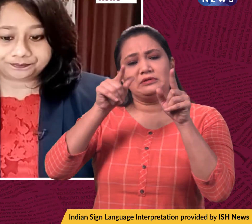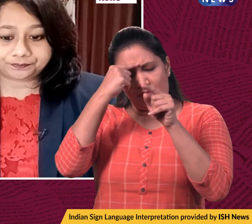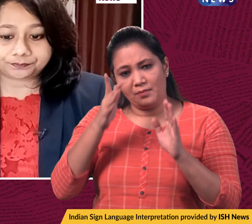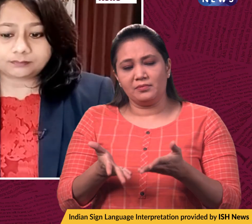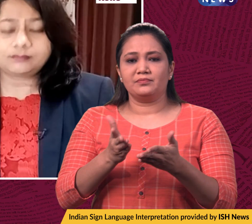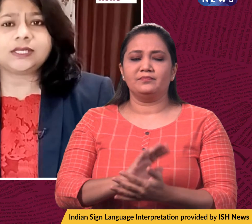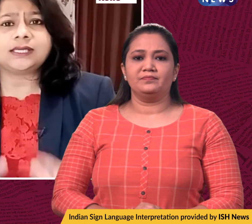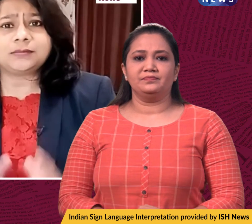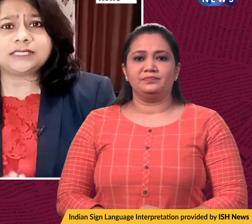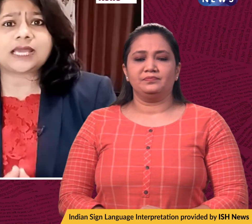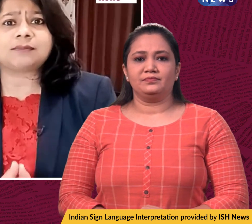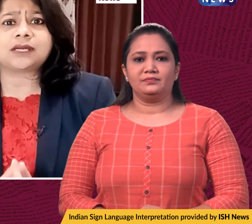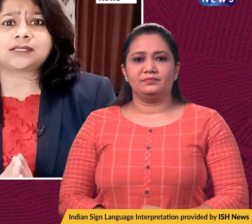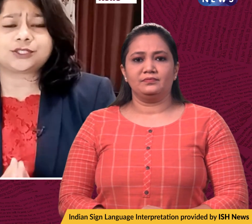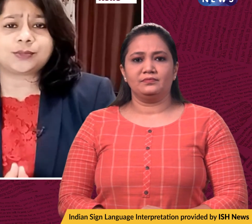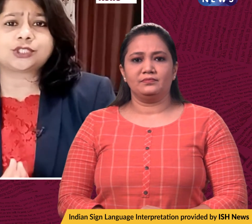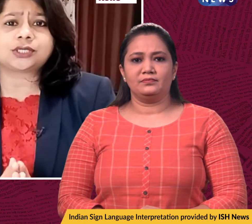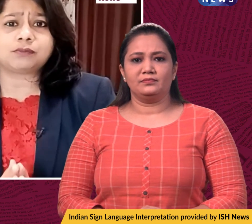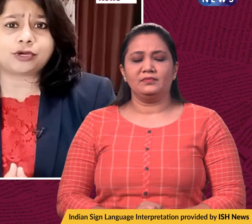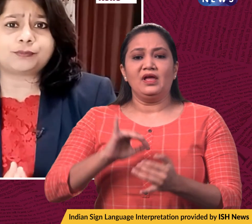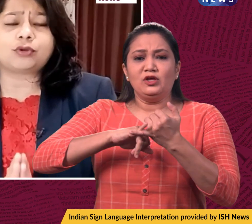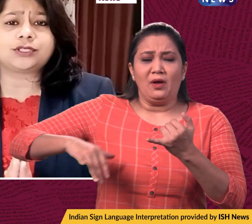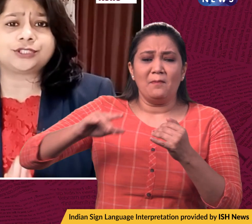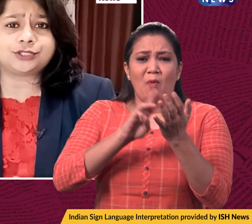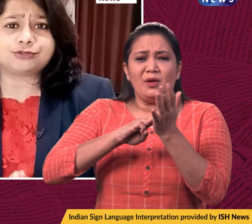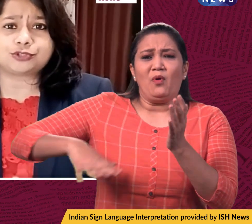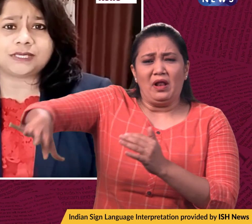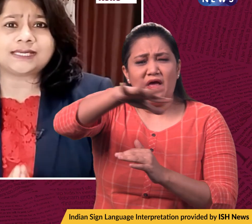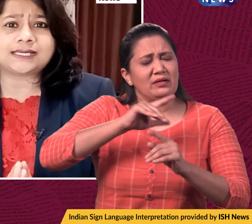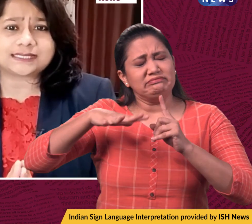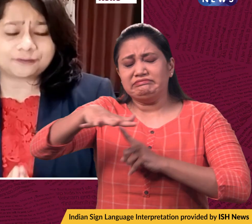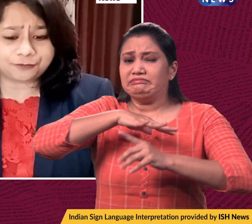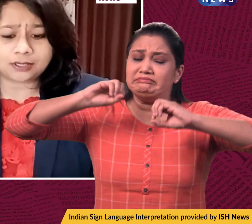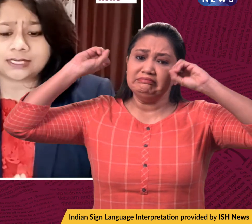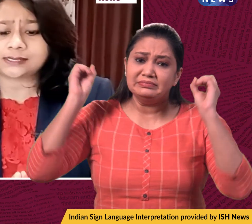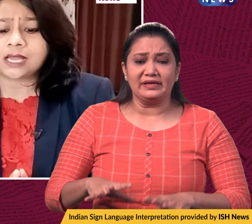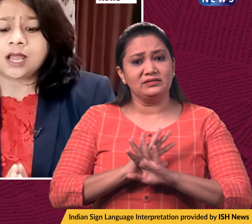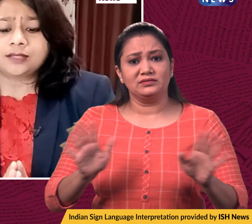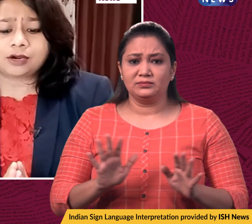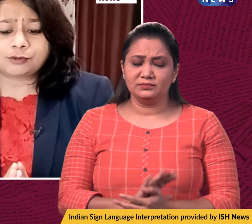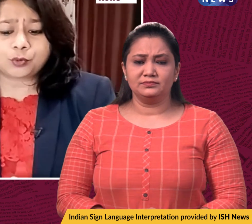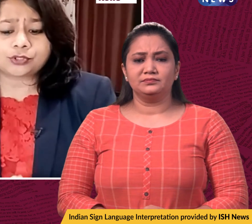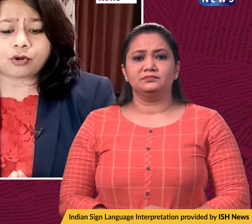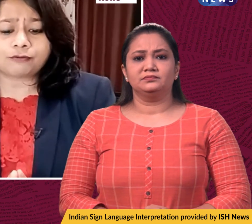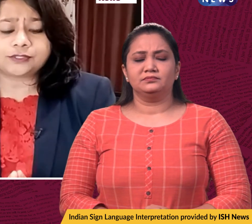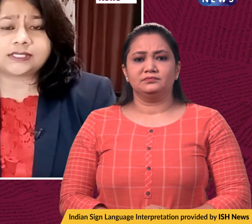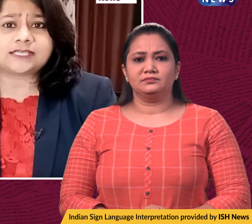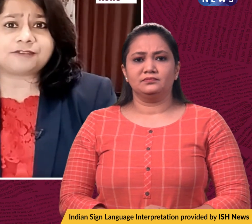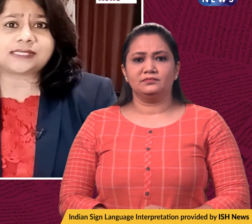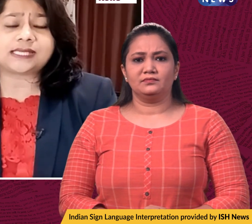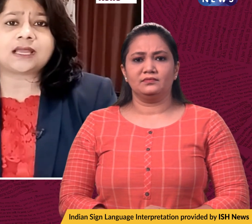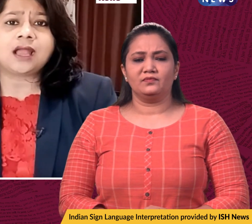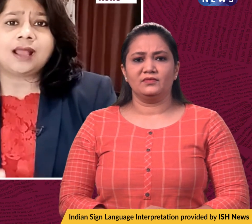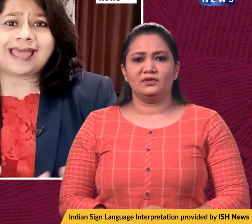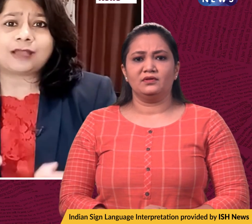reported. In the meantime, the situation in Mariupol continues to be severe. There are reports of the